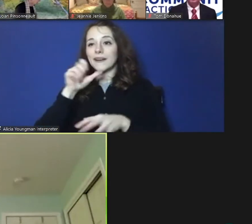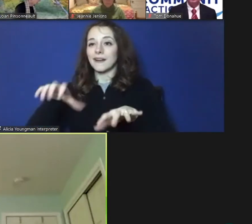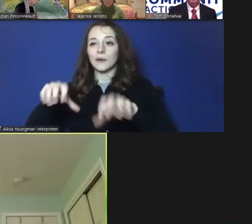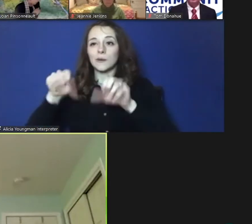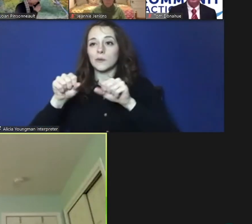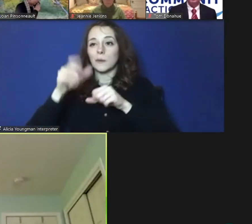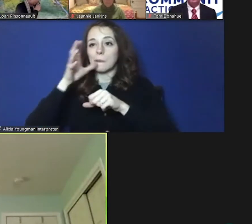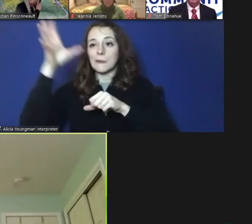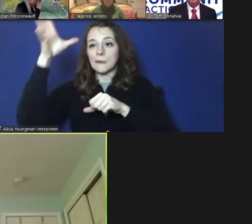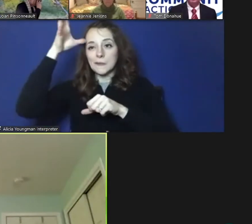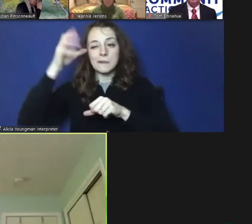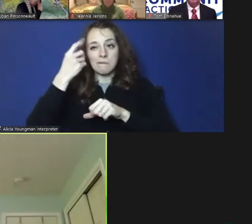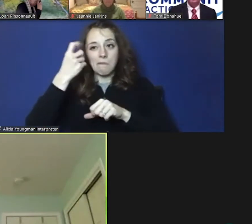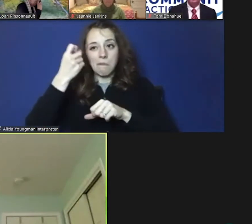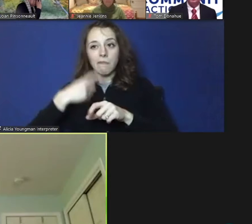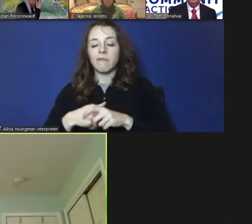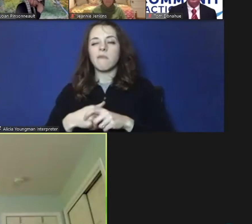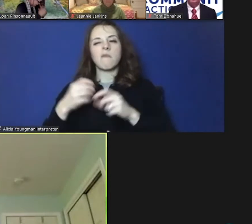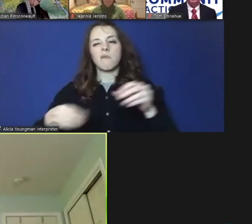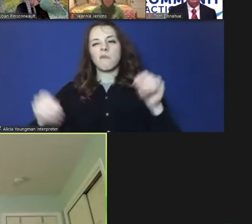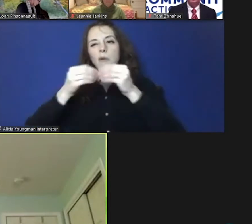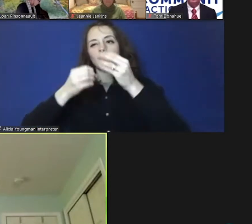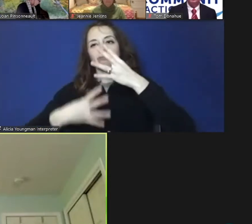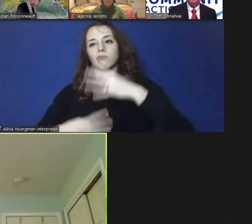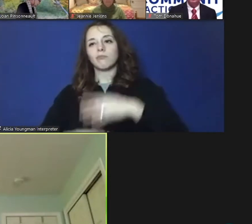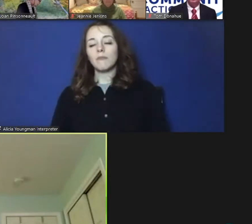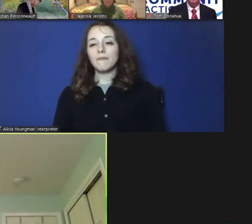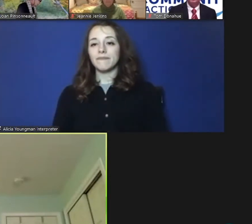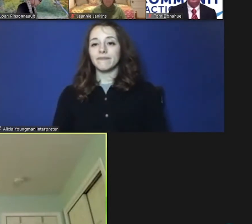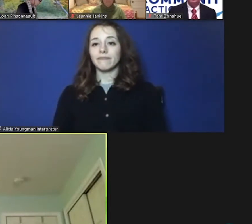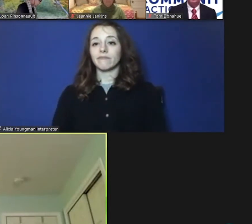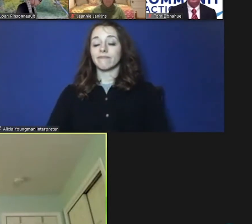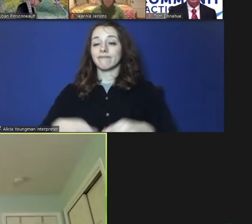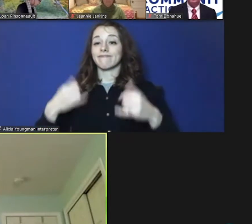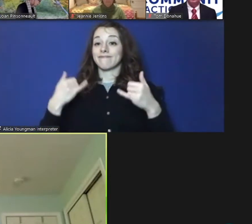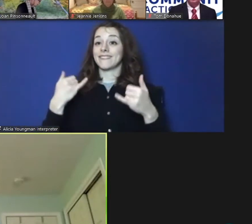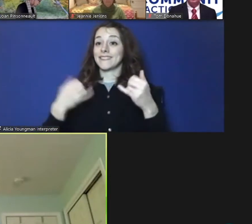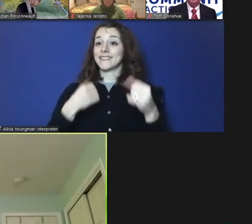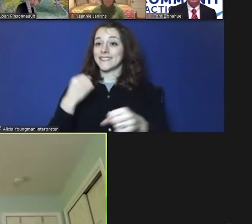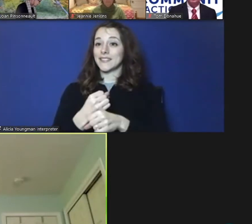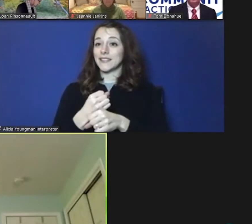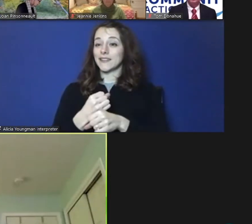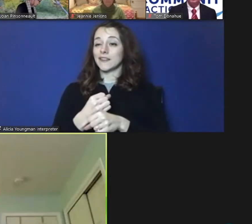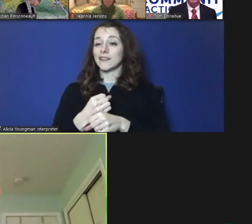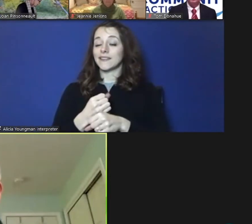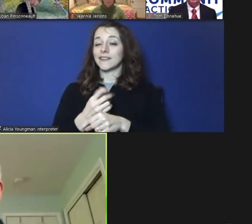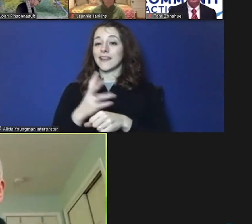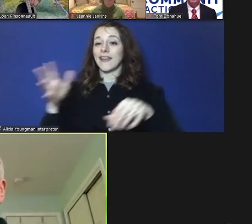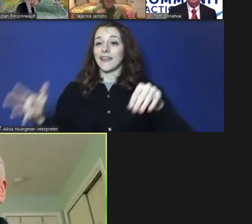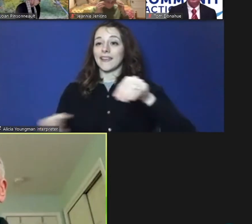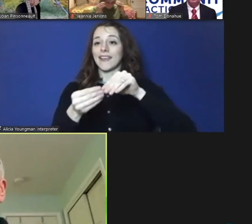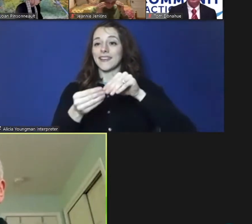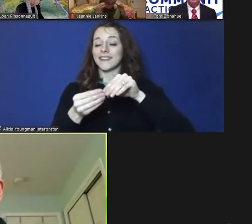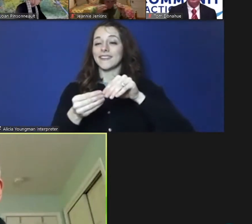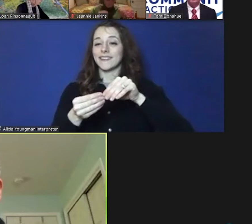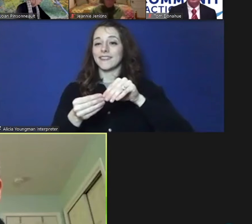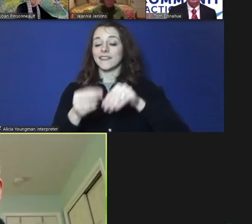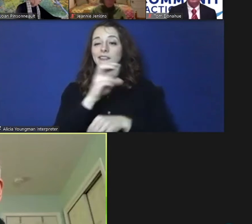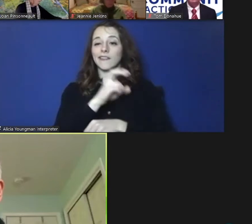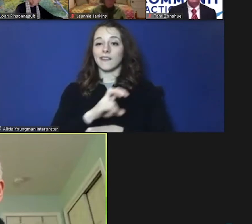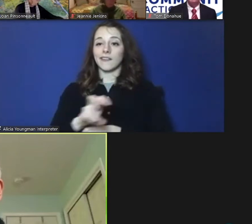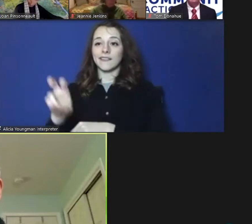parents, many more. This year, we are adding a